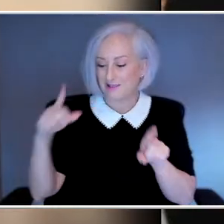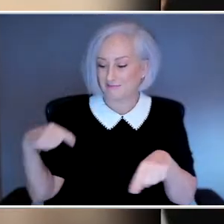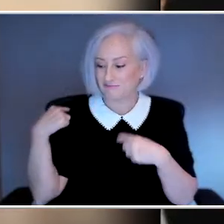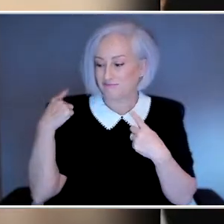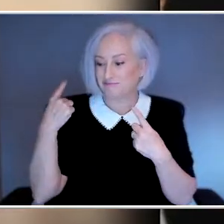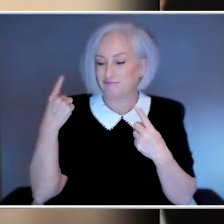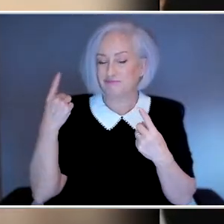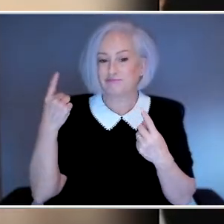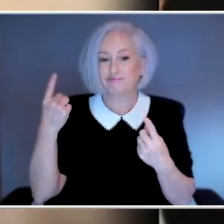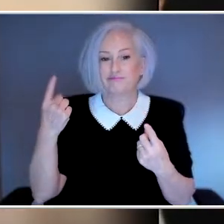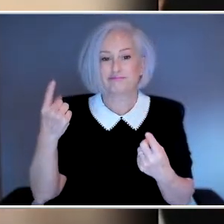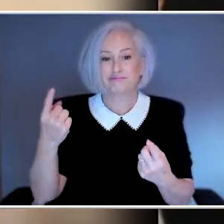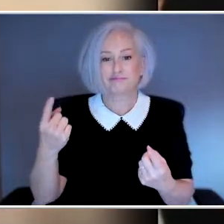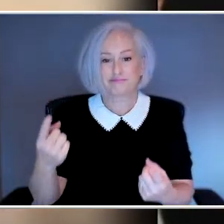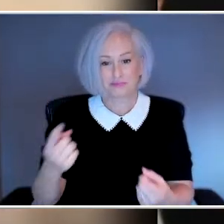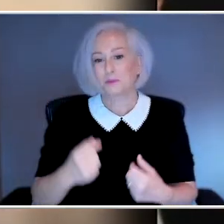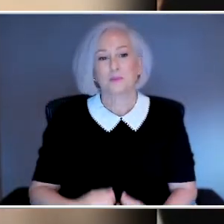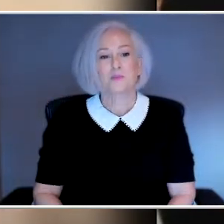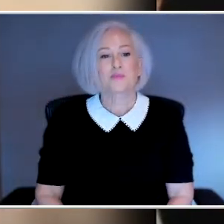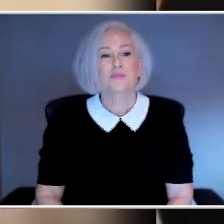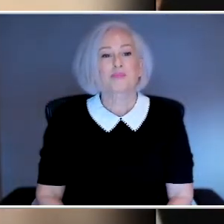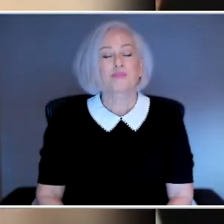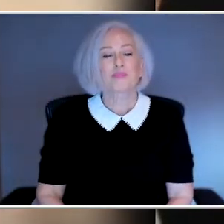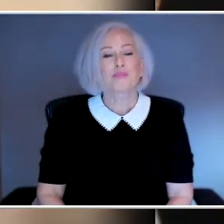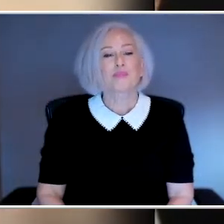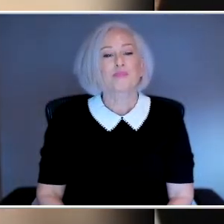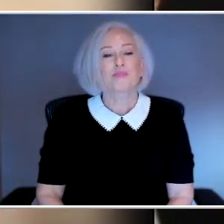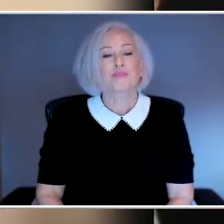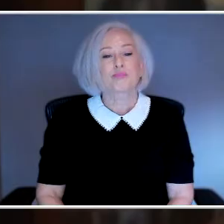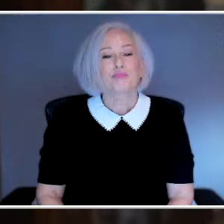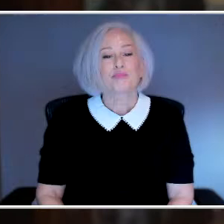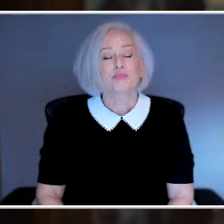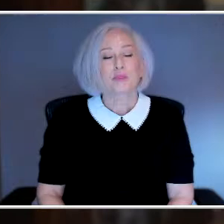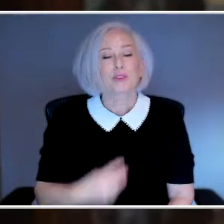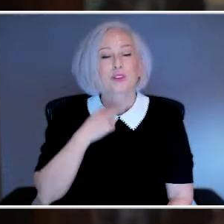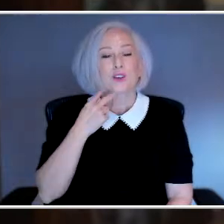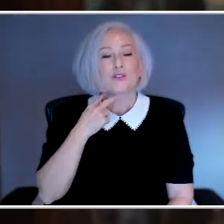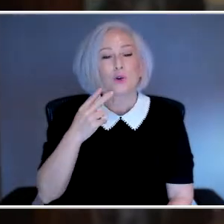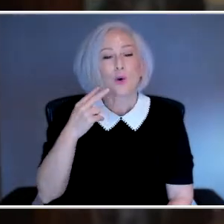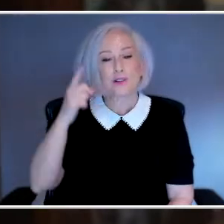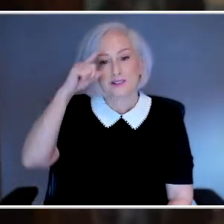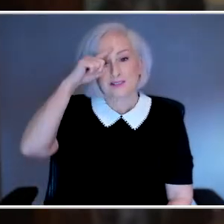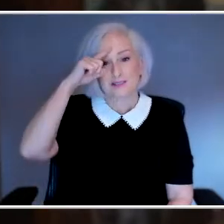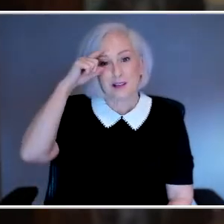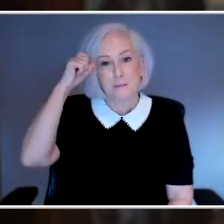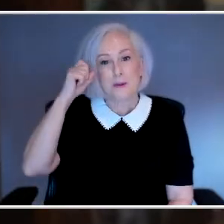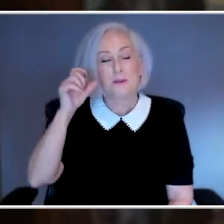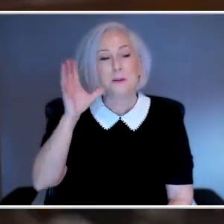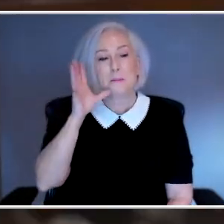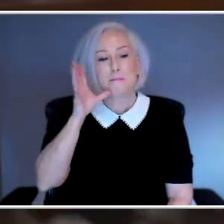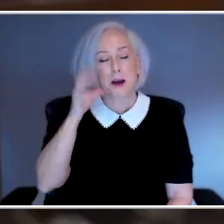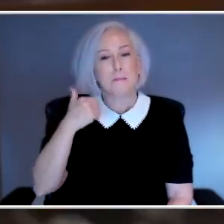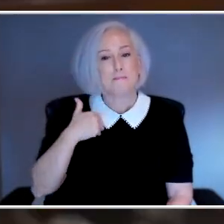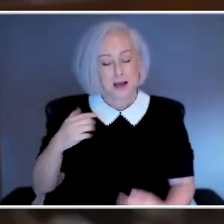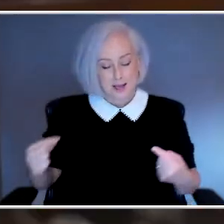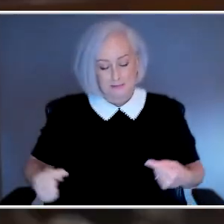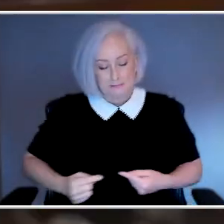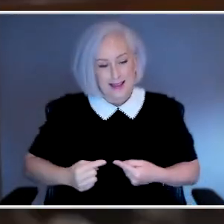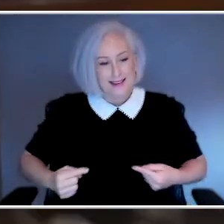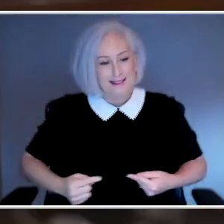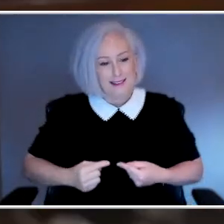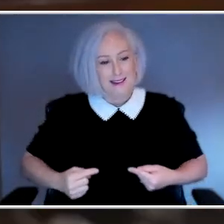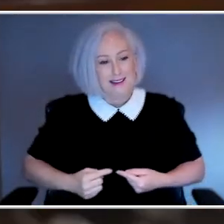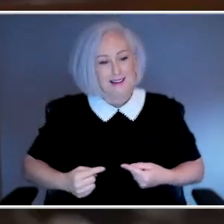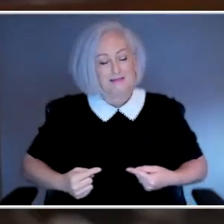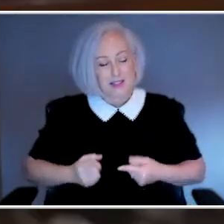It was summer. My mom had stomach pains, took her to the emergency room. My dad did. They dismissed her, said